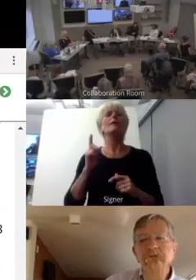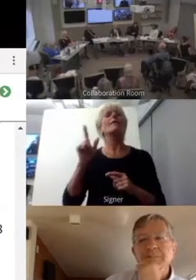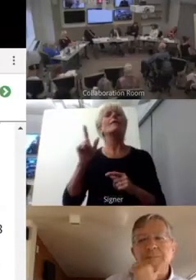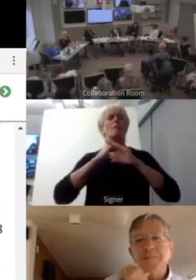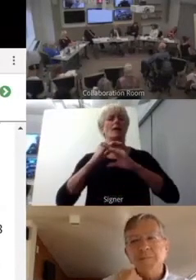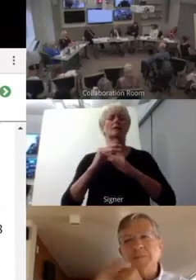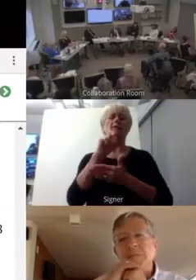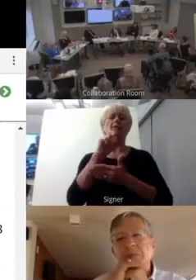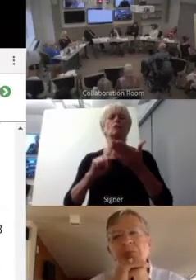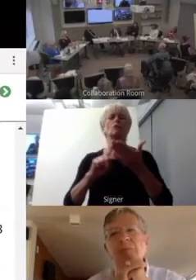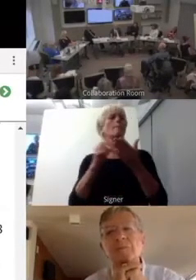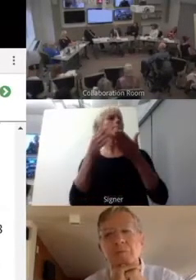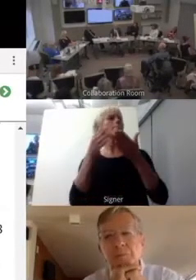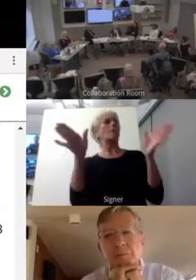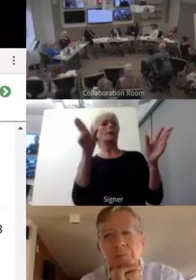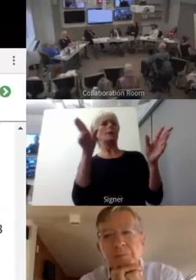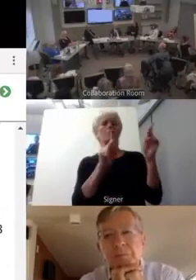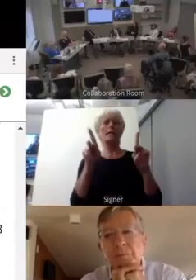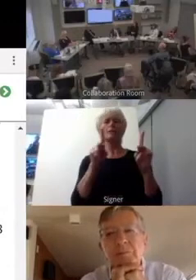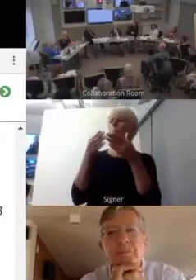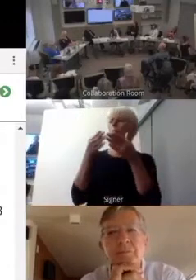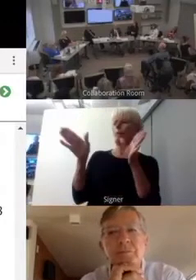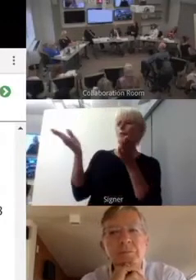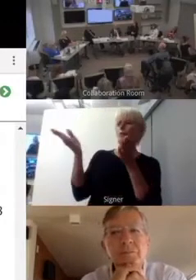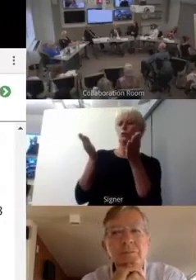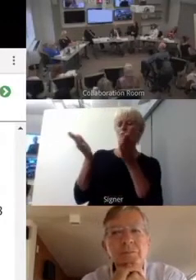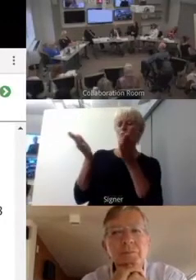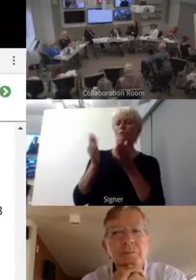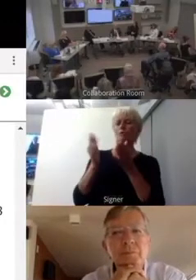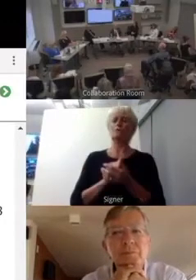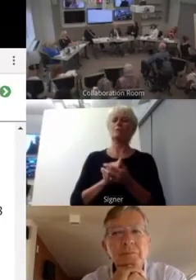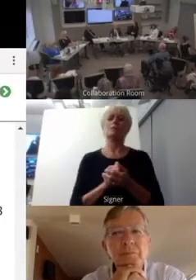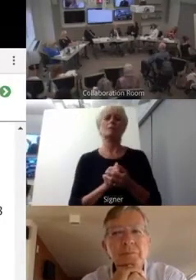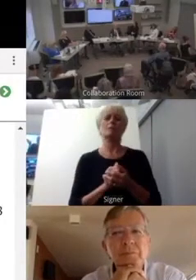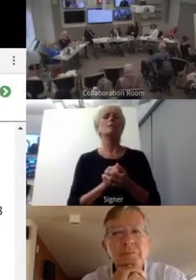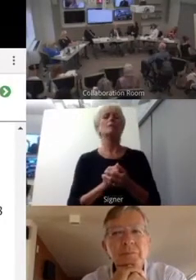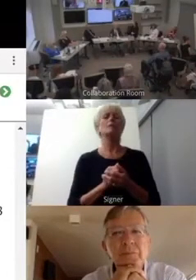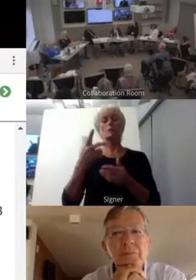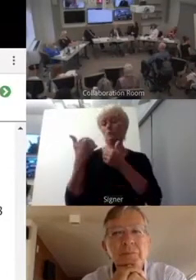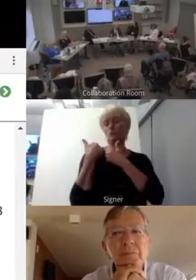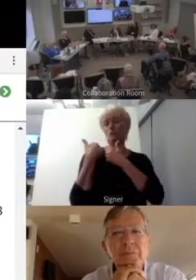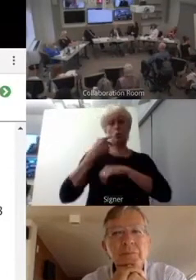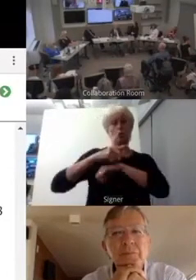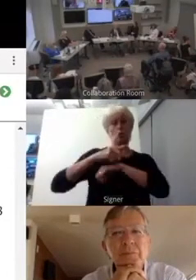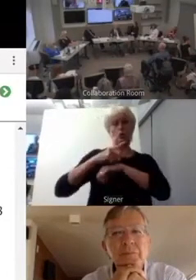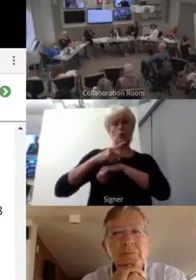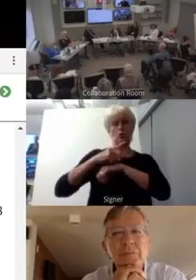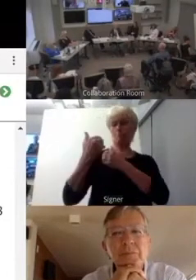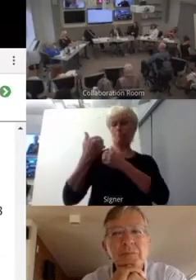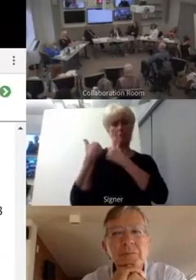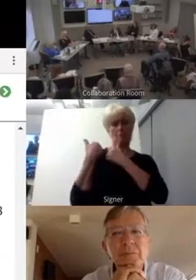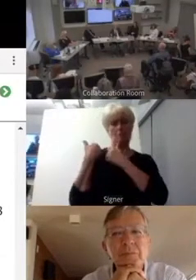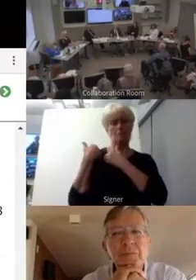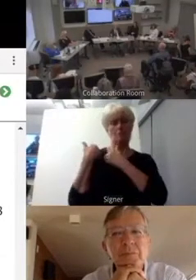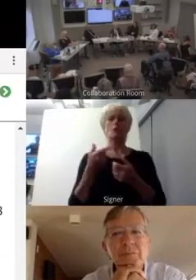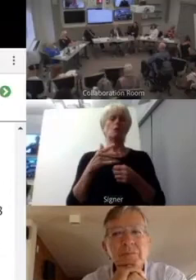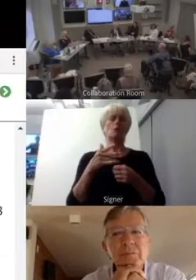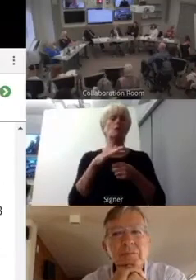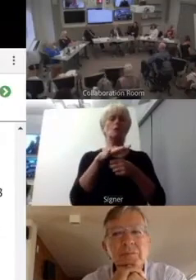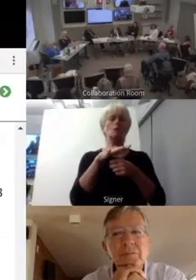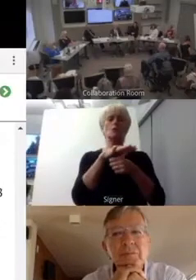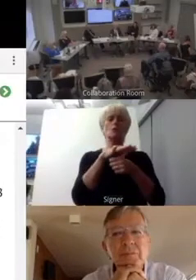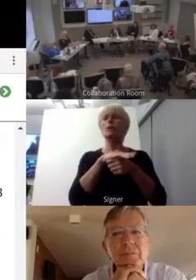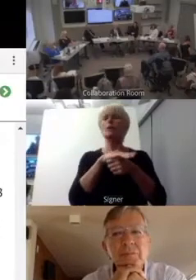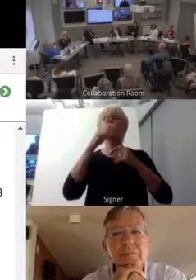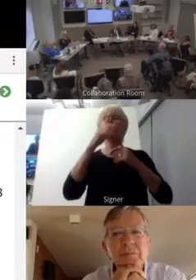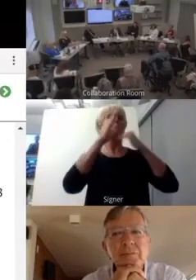services. It puts a duty on owners of locations on buildings and public services